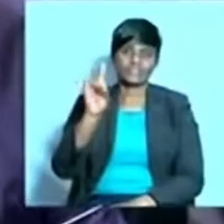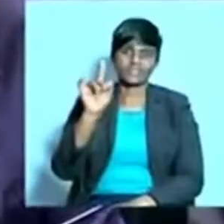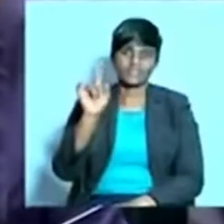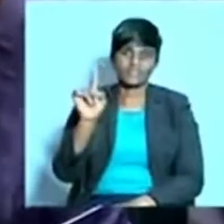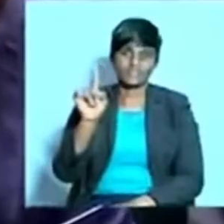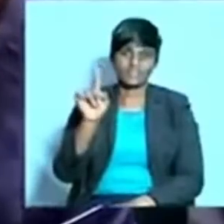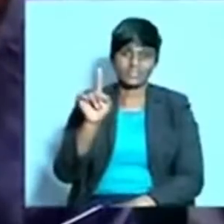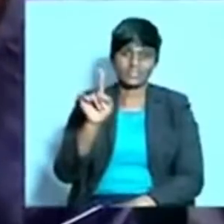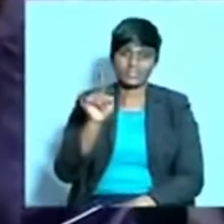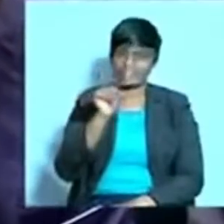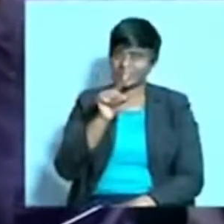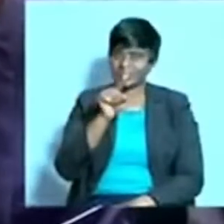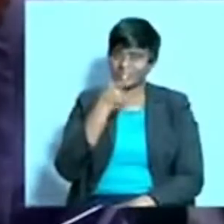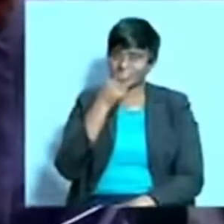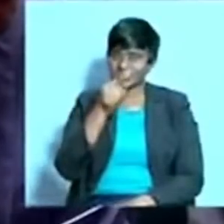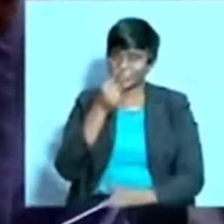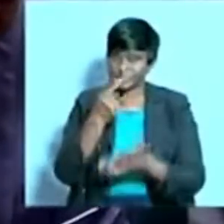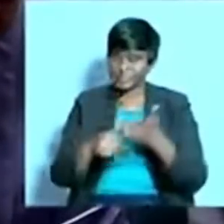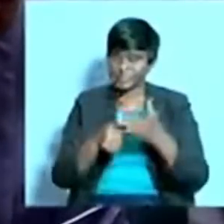save